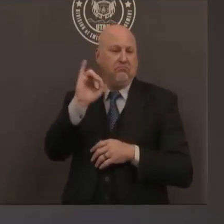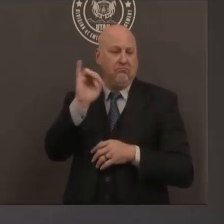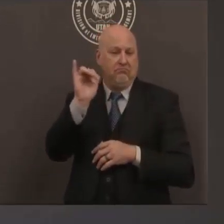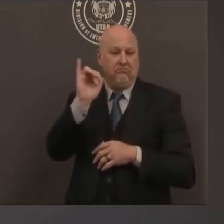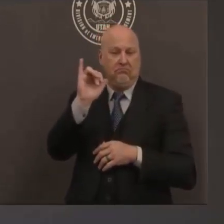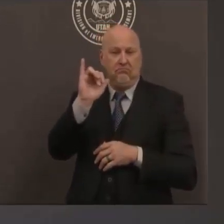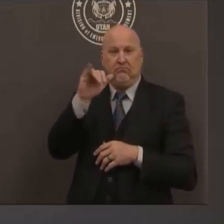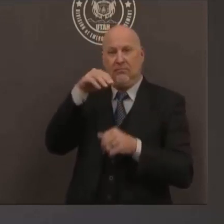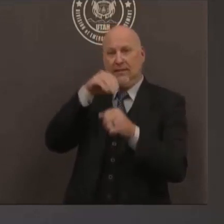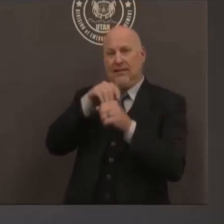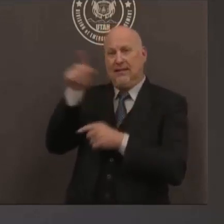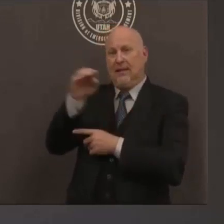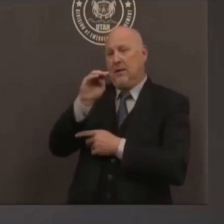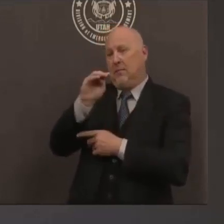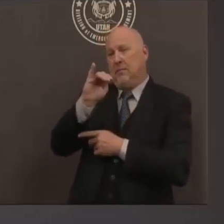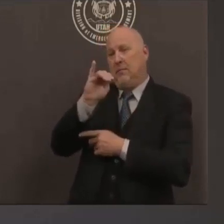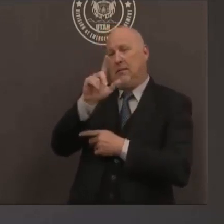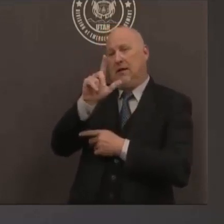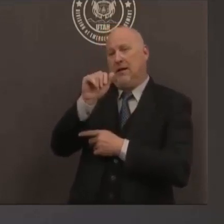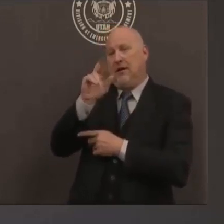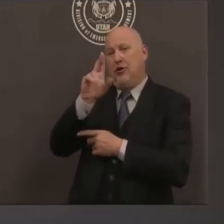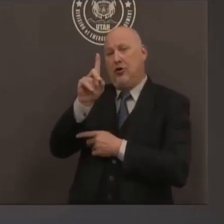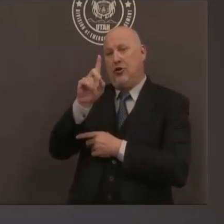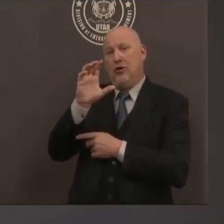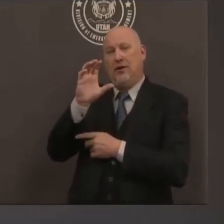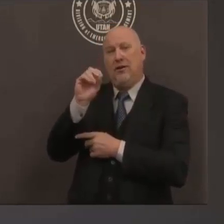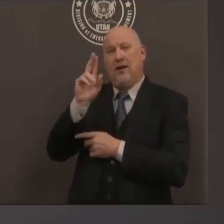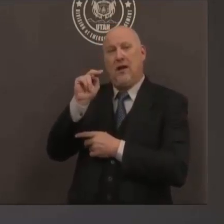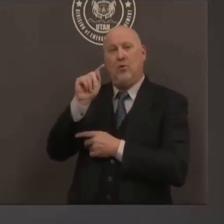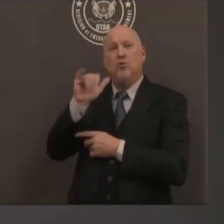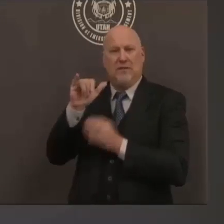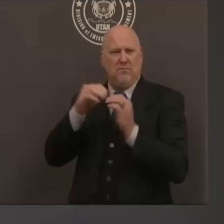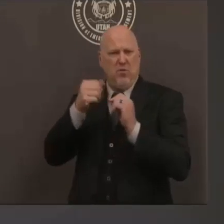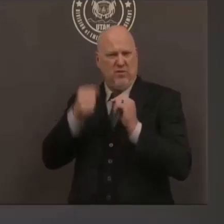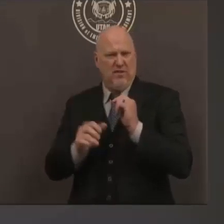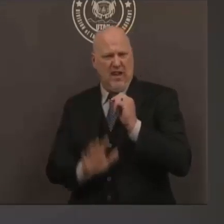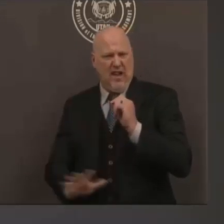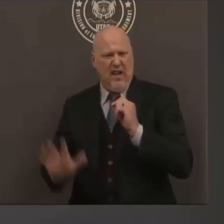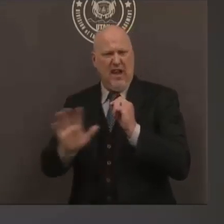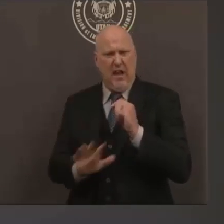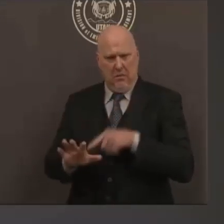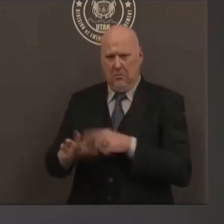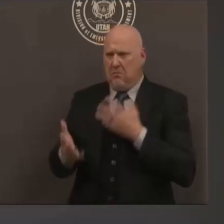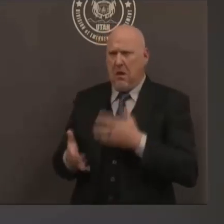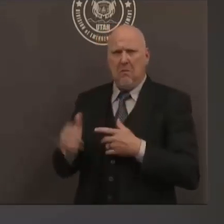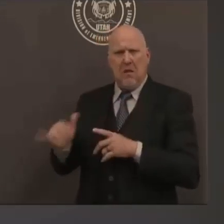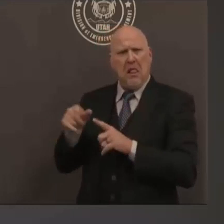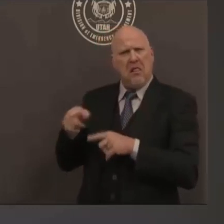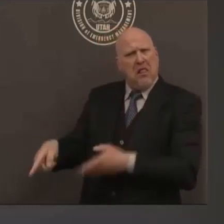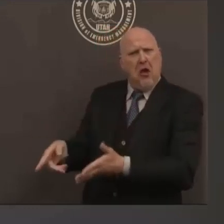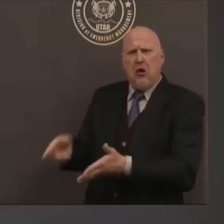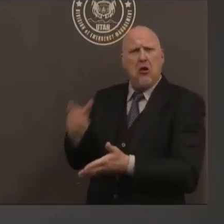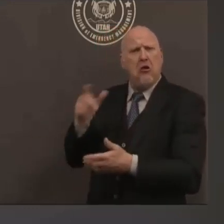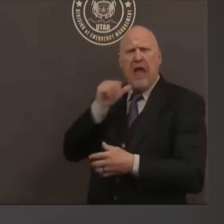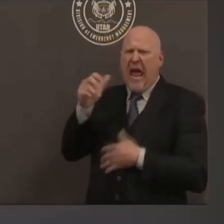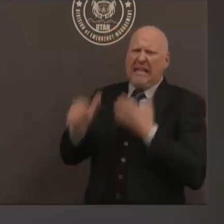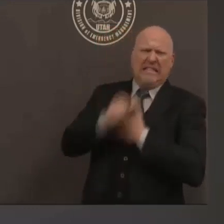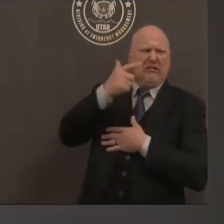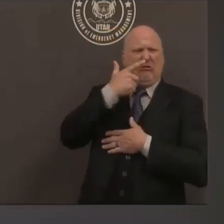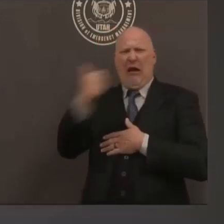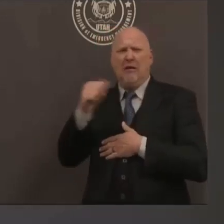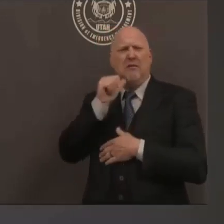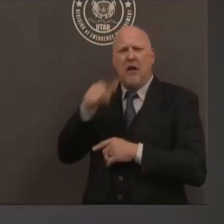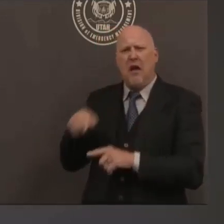was yellow, which is low risk, but in Delta, we had an uprising of the COVID virus and we had a hot spot